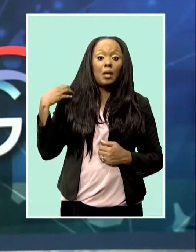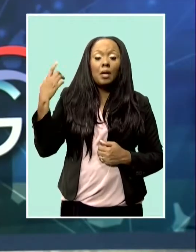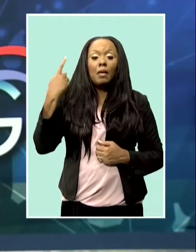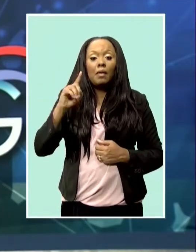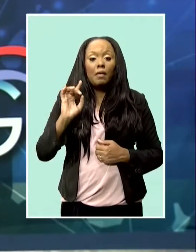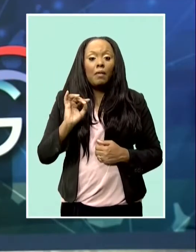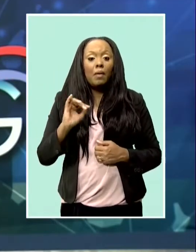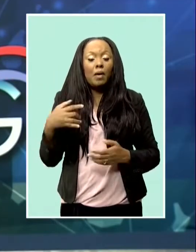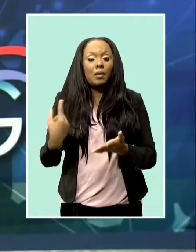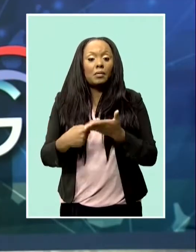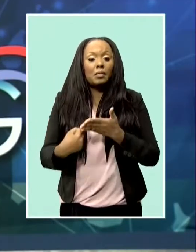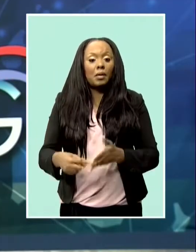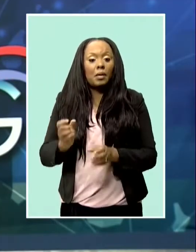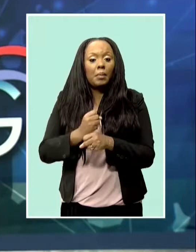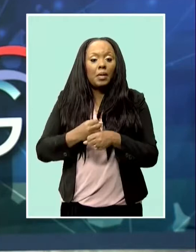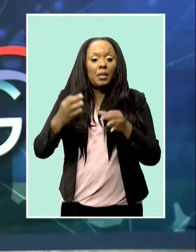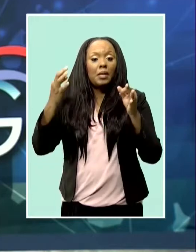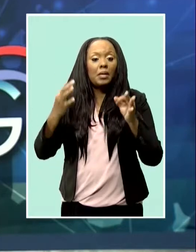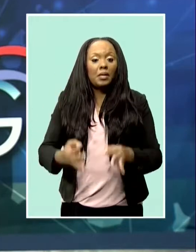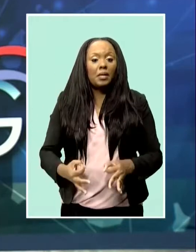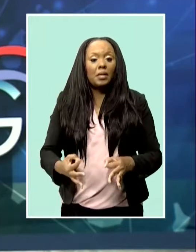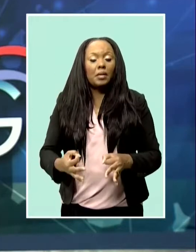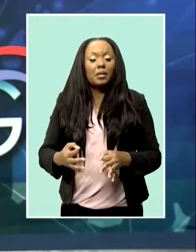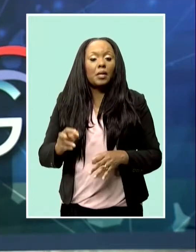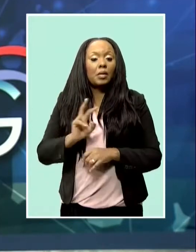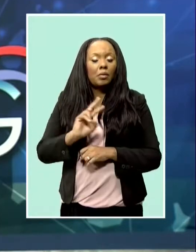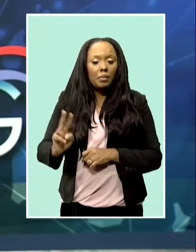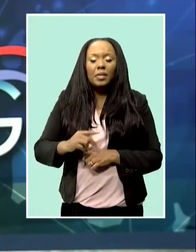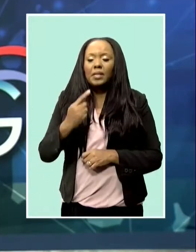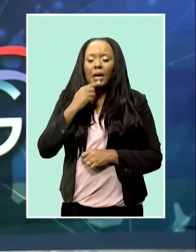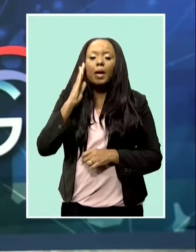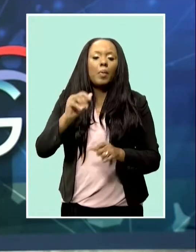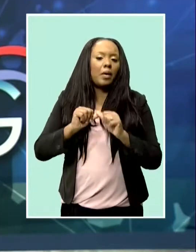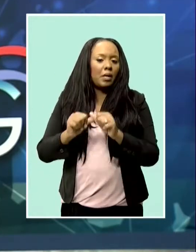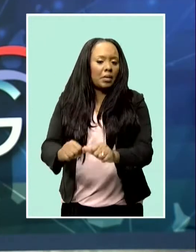Donnelly Carrington, made a decision at 2 p.m. against the motion.